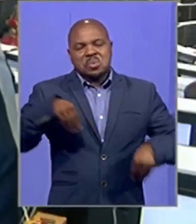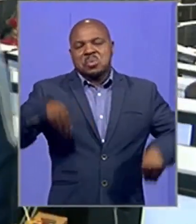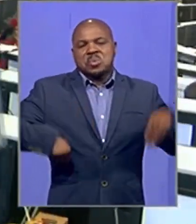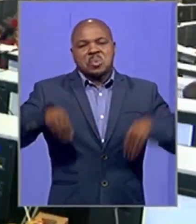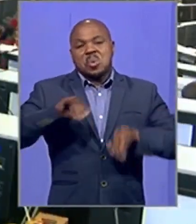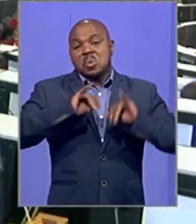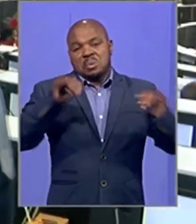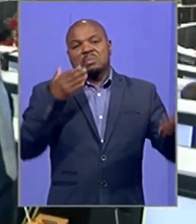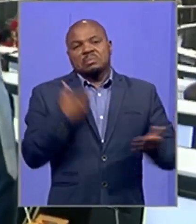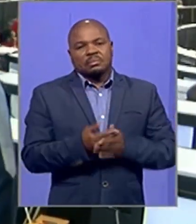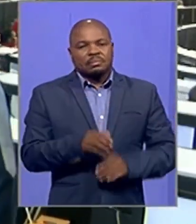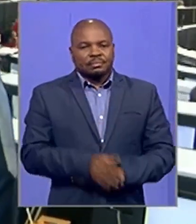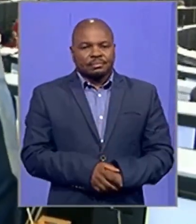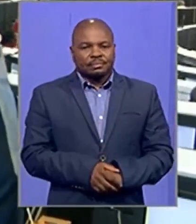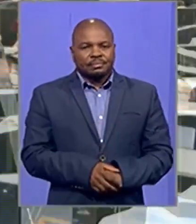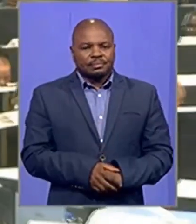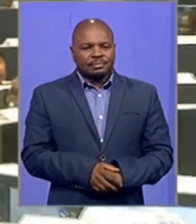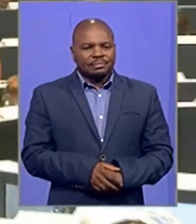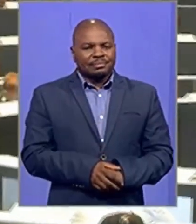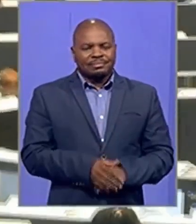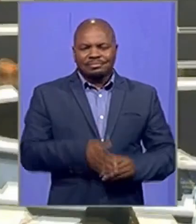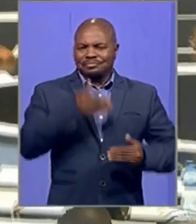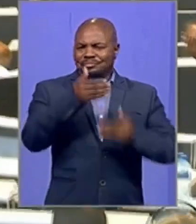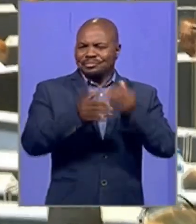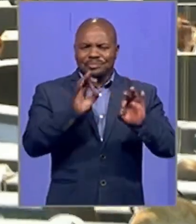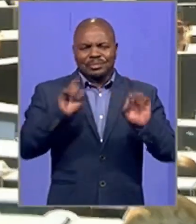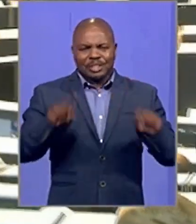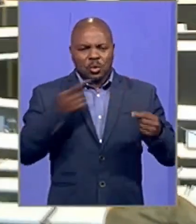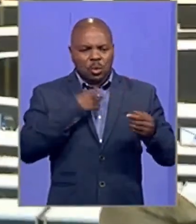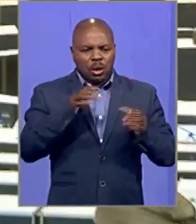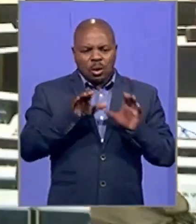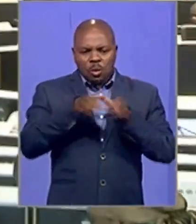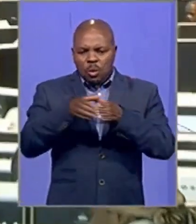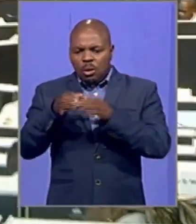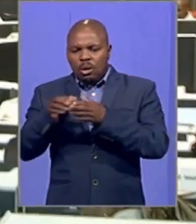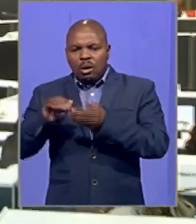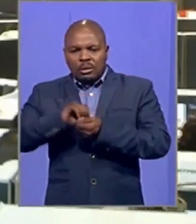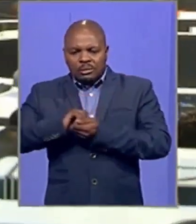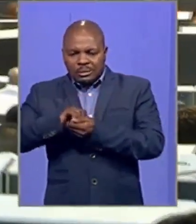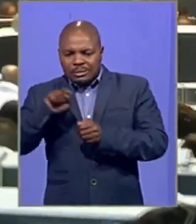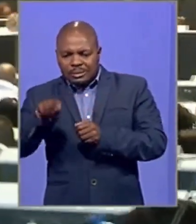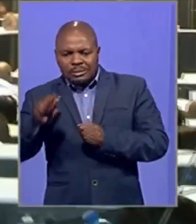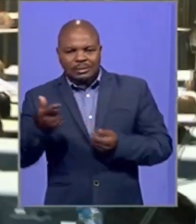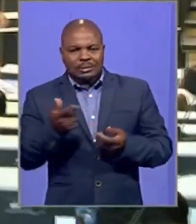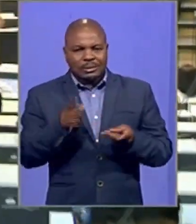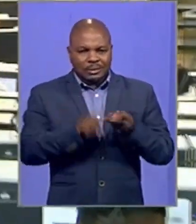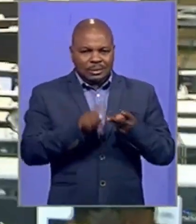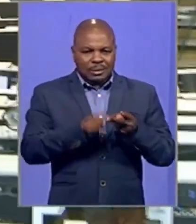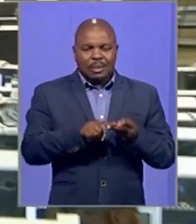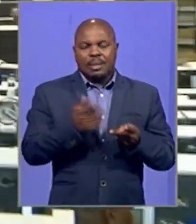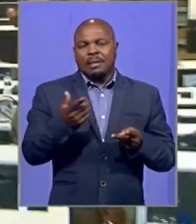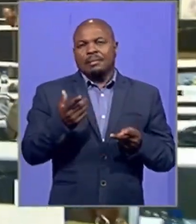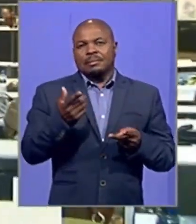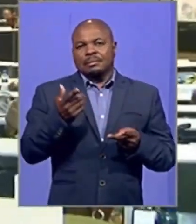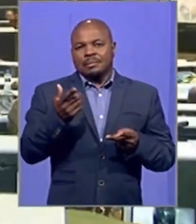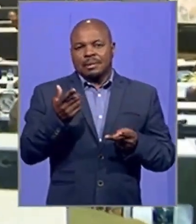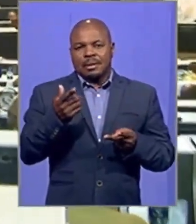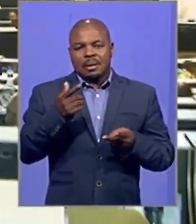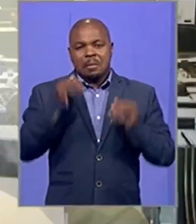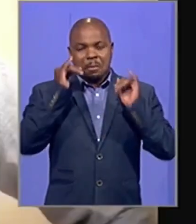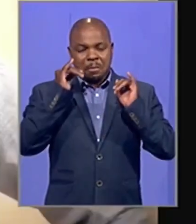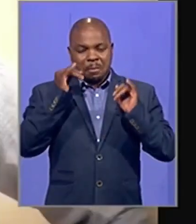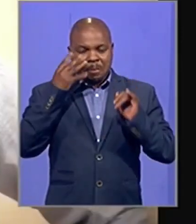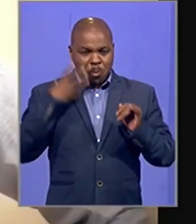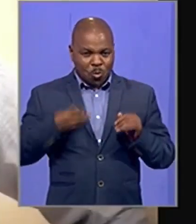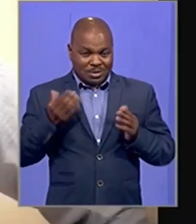It is instability because all the agencies will be experiencing one poor service.